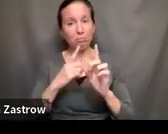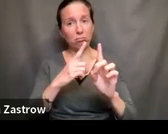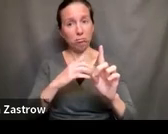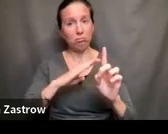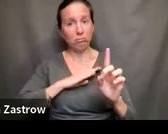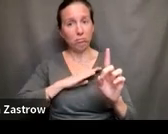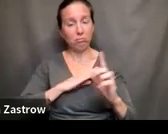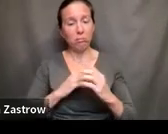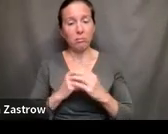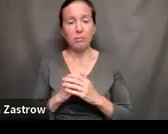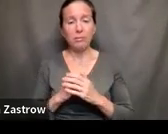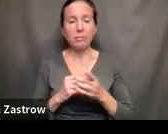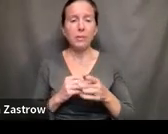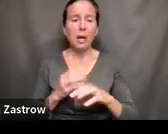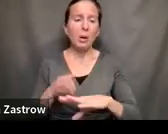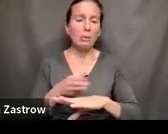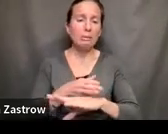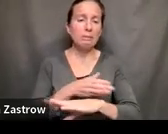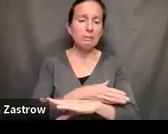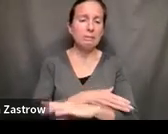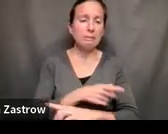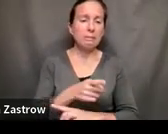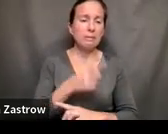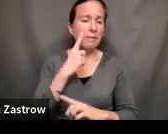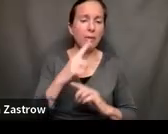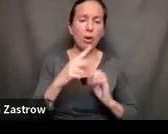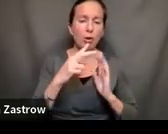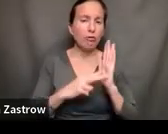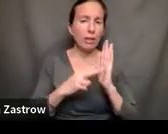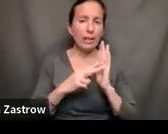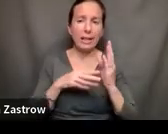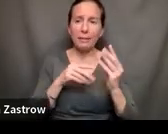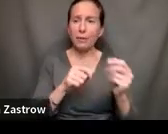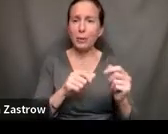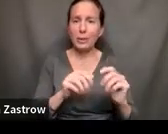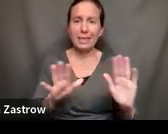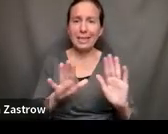Not much progress on reading fluency. Right.